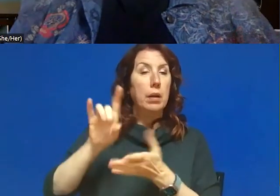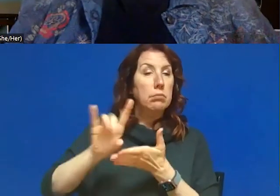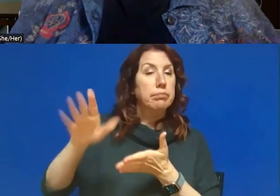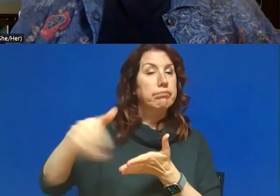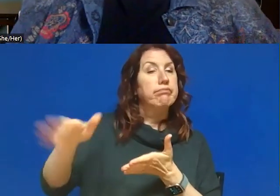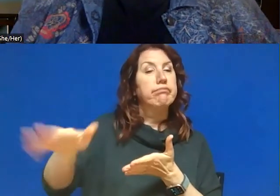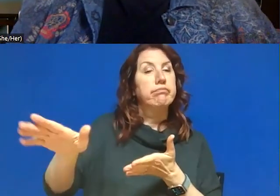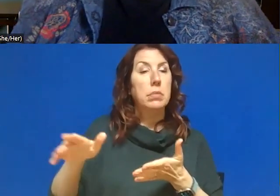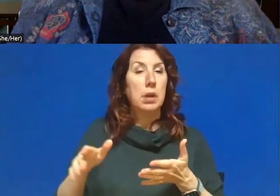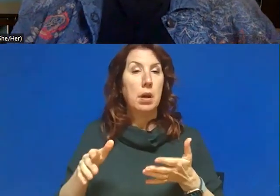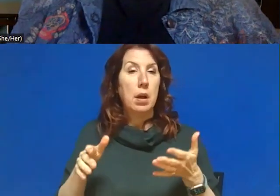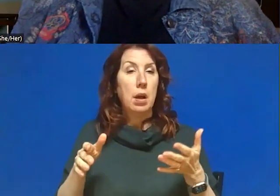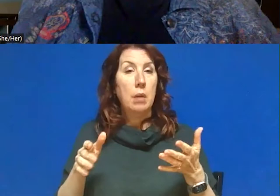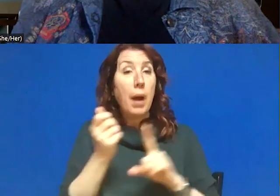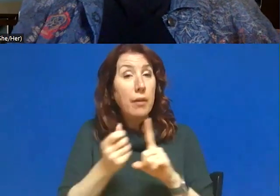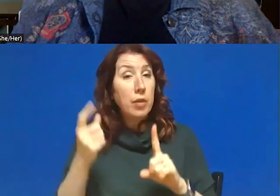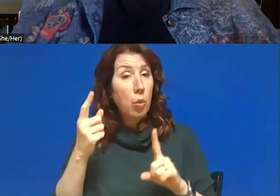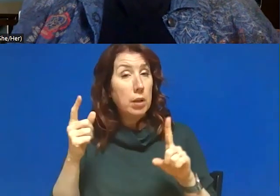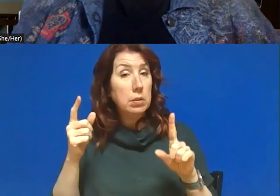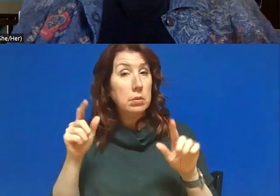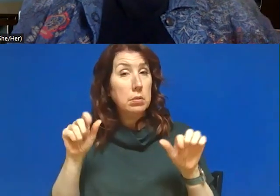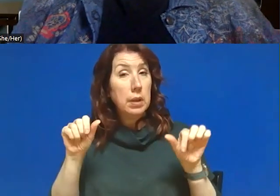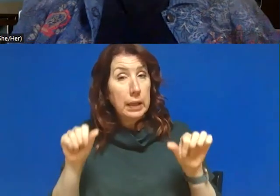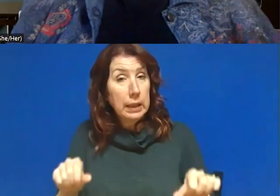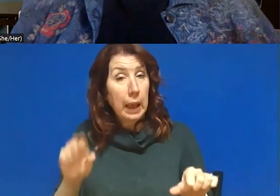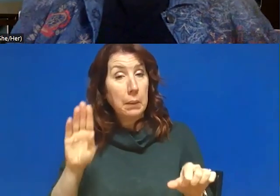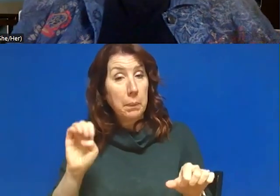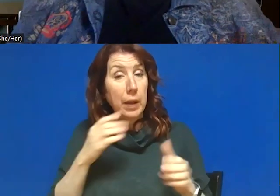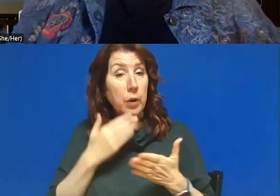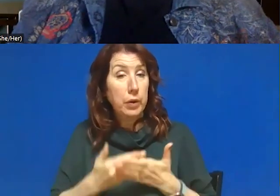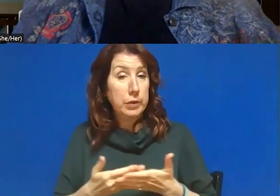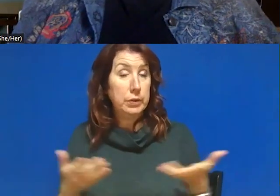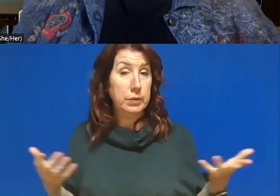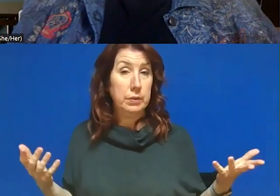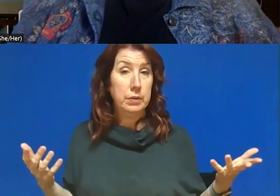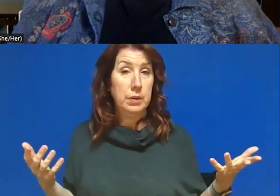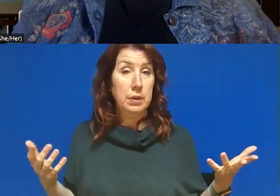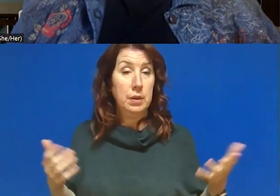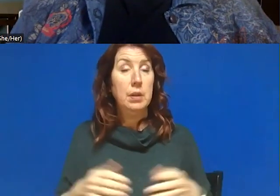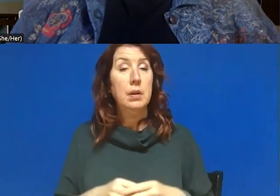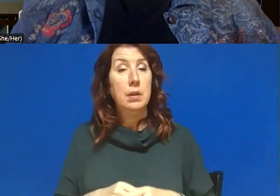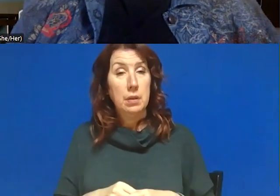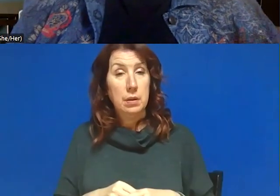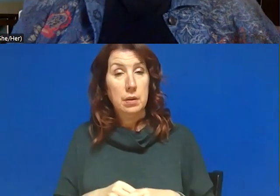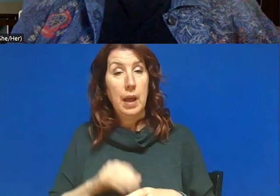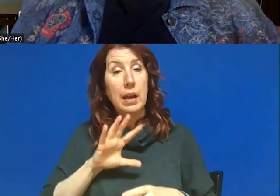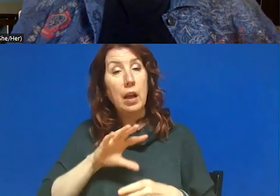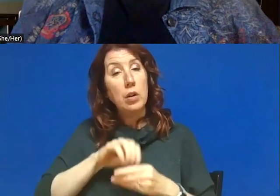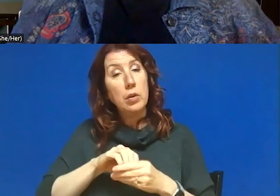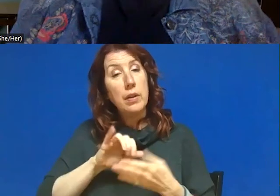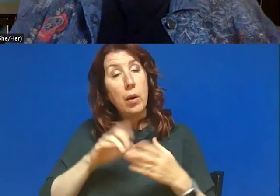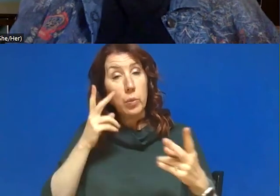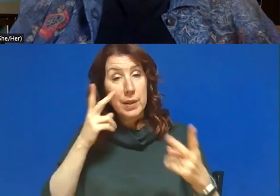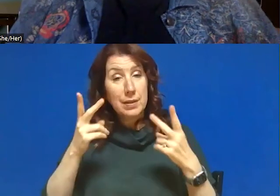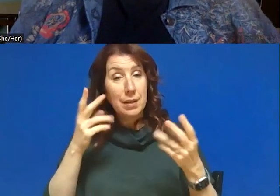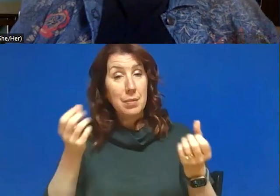But everybody has the capacity to do great good or great harm. And this also includes the fact that we see a lot of